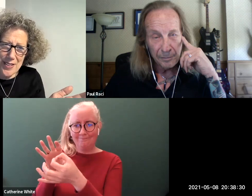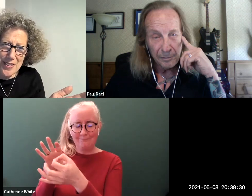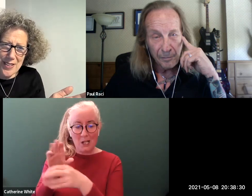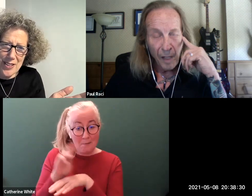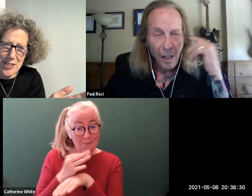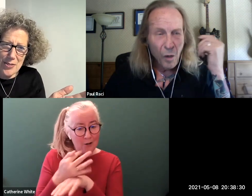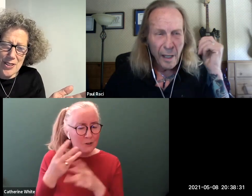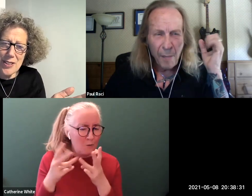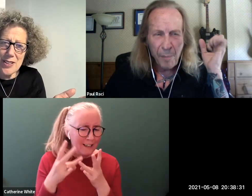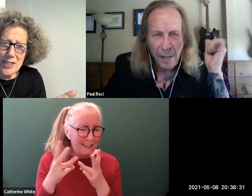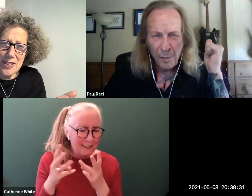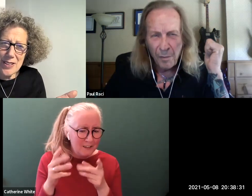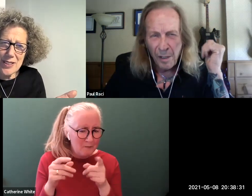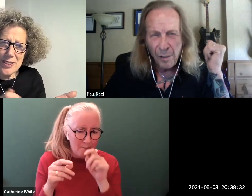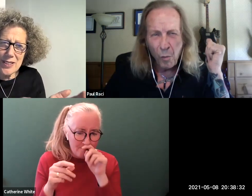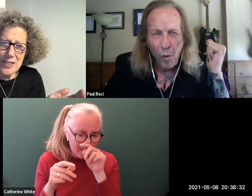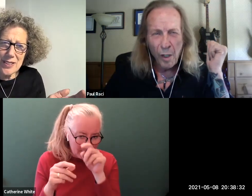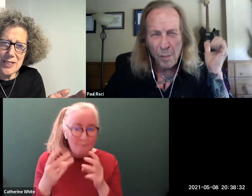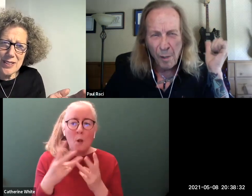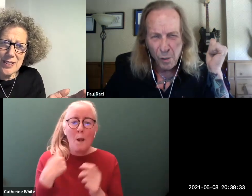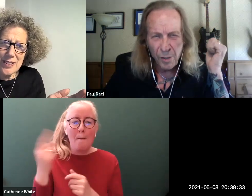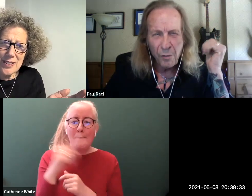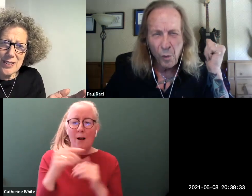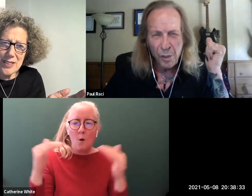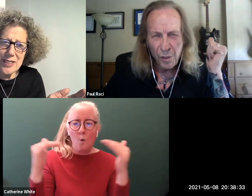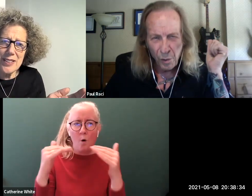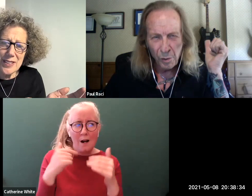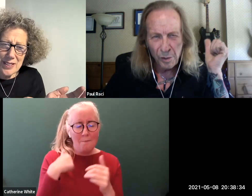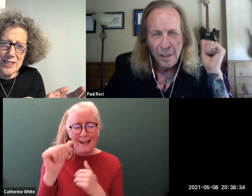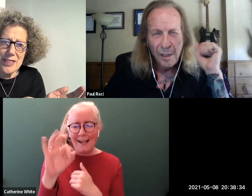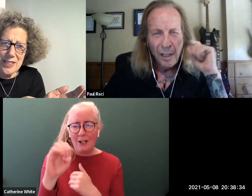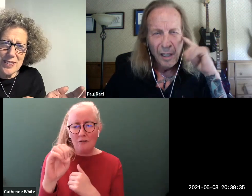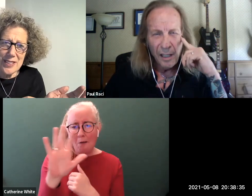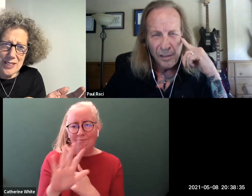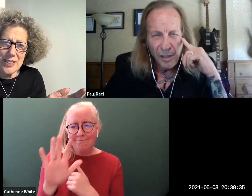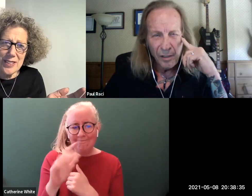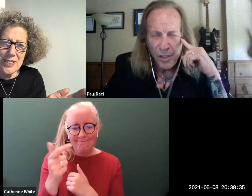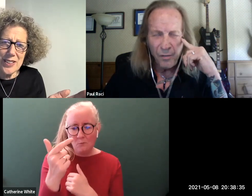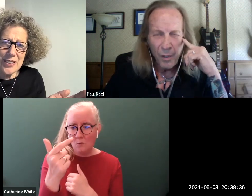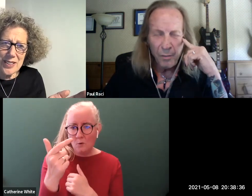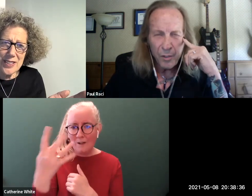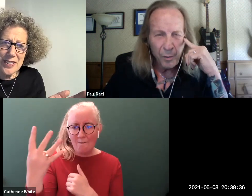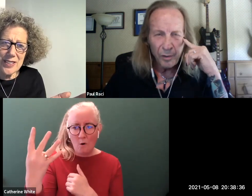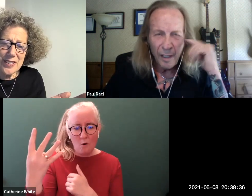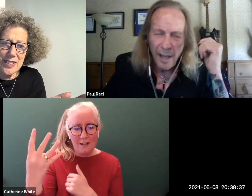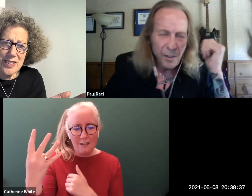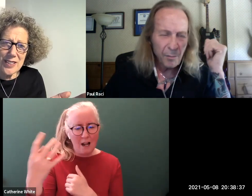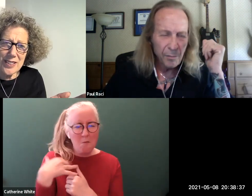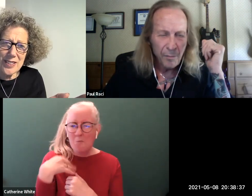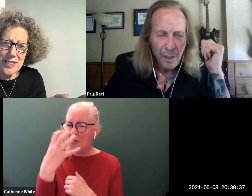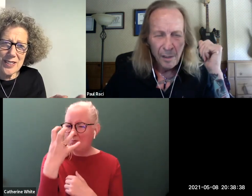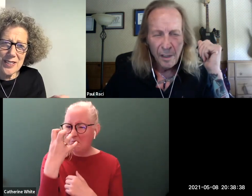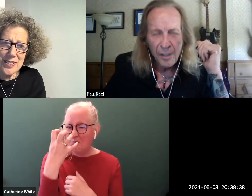parents? When I got back from the war, I was about 24 years old and just very miserable and had